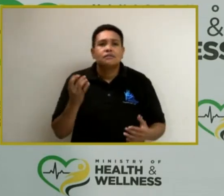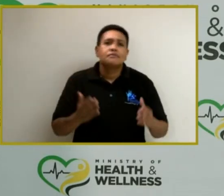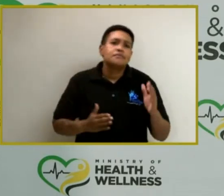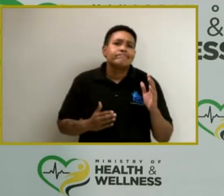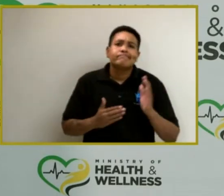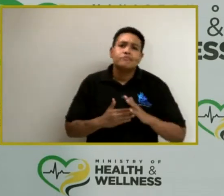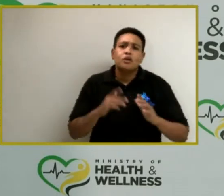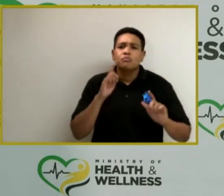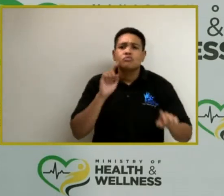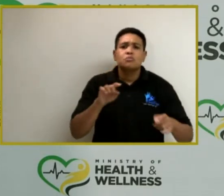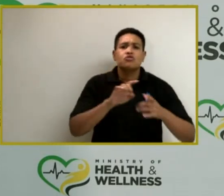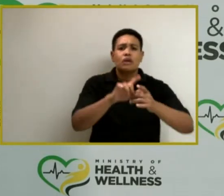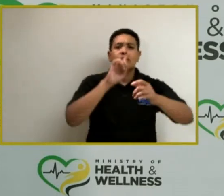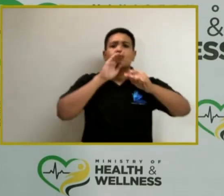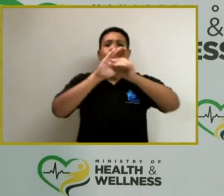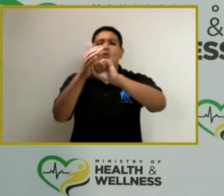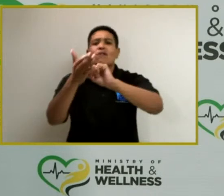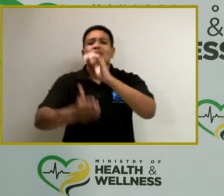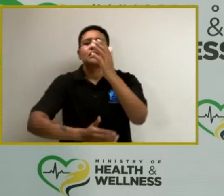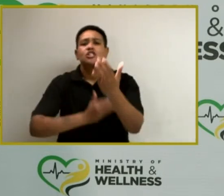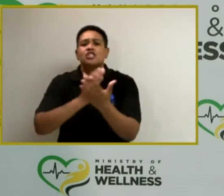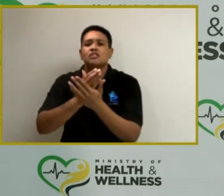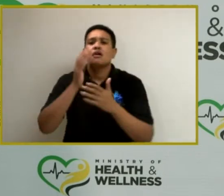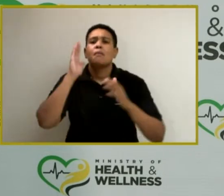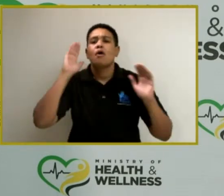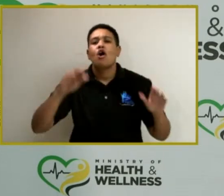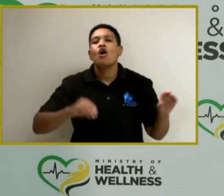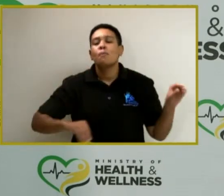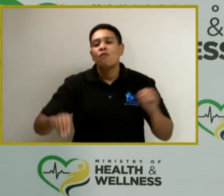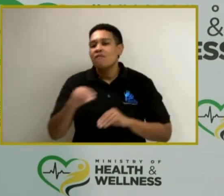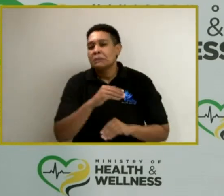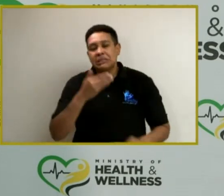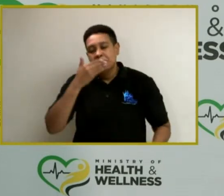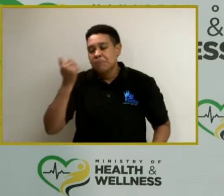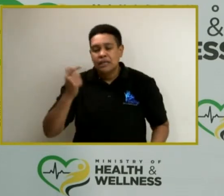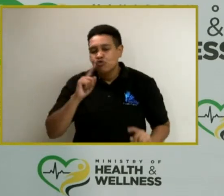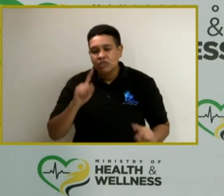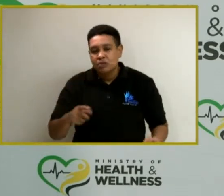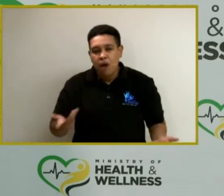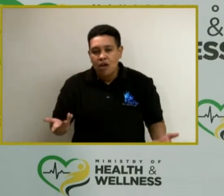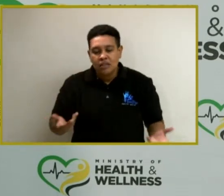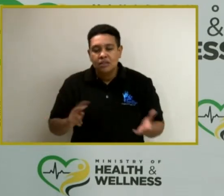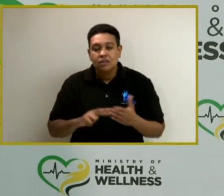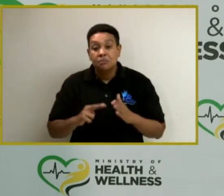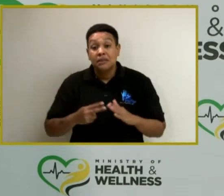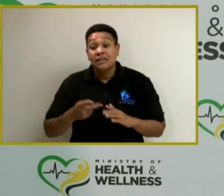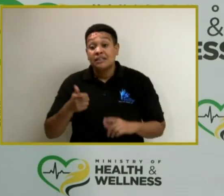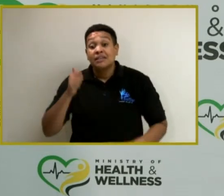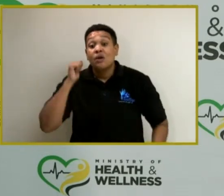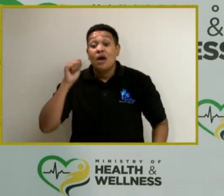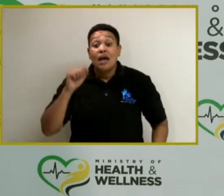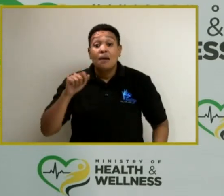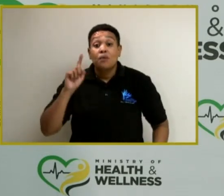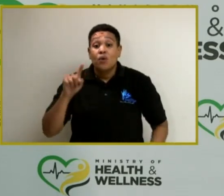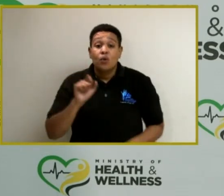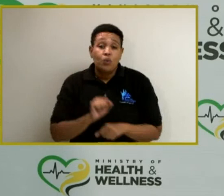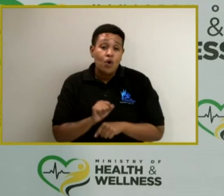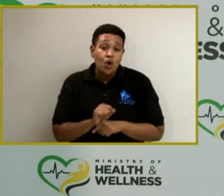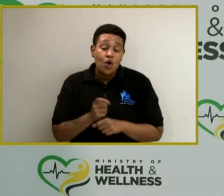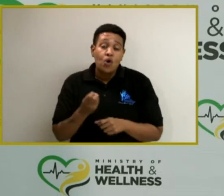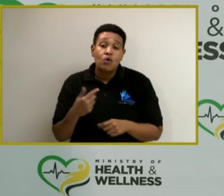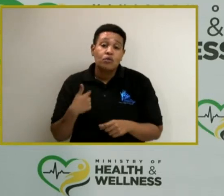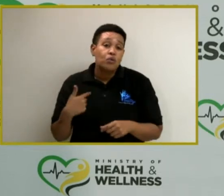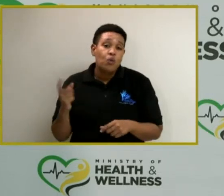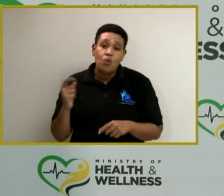to COVID is to stop all movement, which means that you wouldn't be able to go to work, nor would